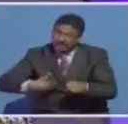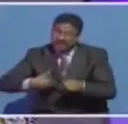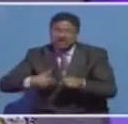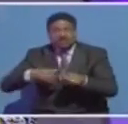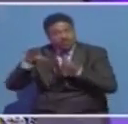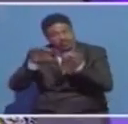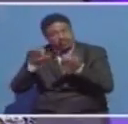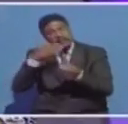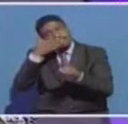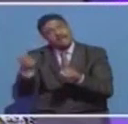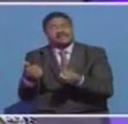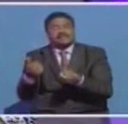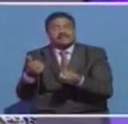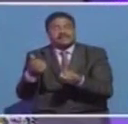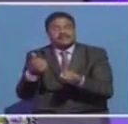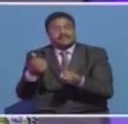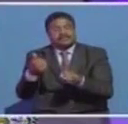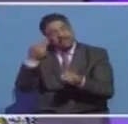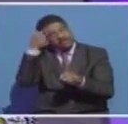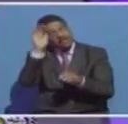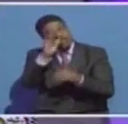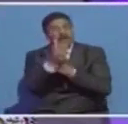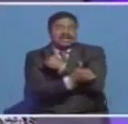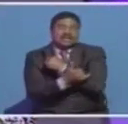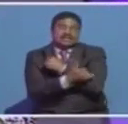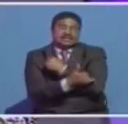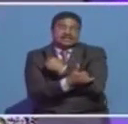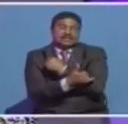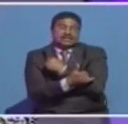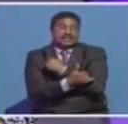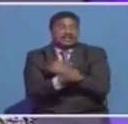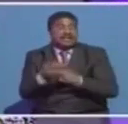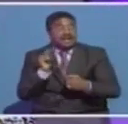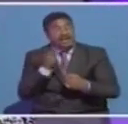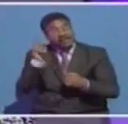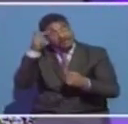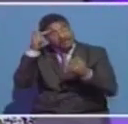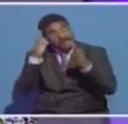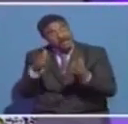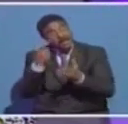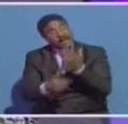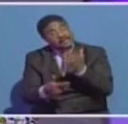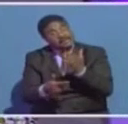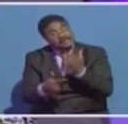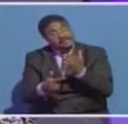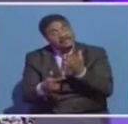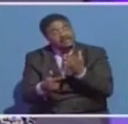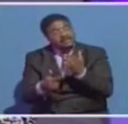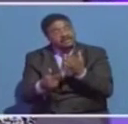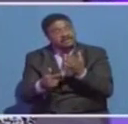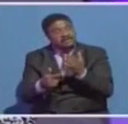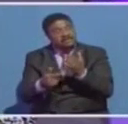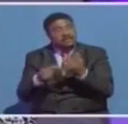best that they can do for their own country. We as politicians are trying that, and our job is to talk. which we do, I think,